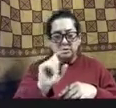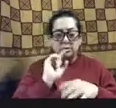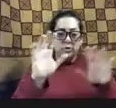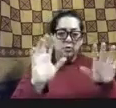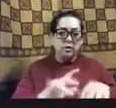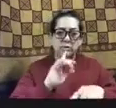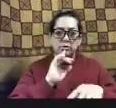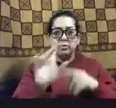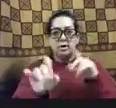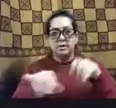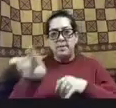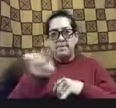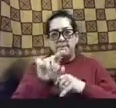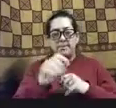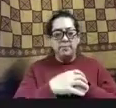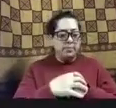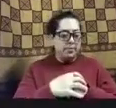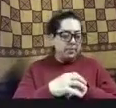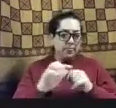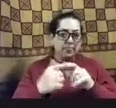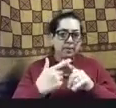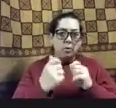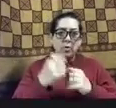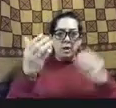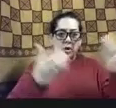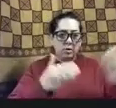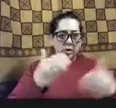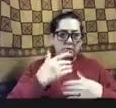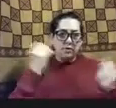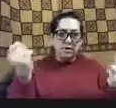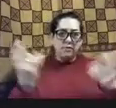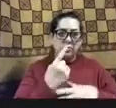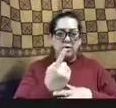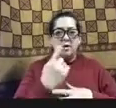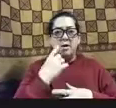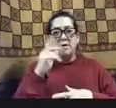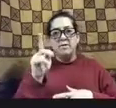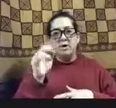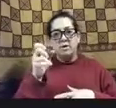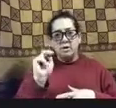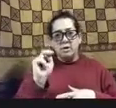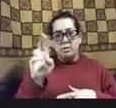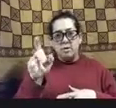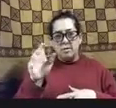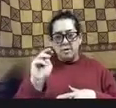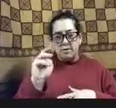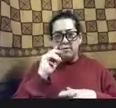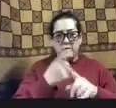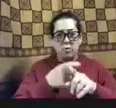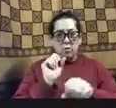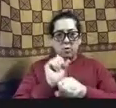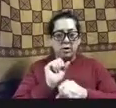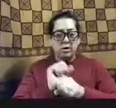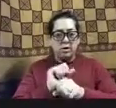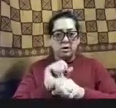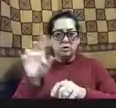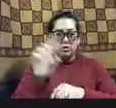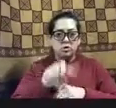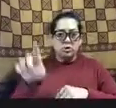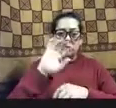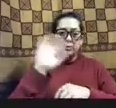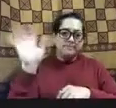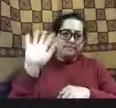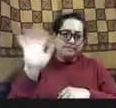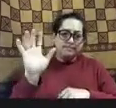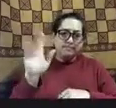sure to ask them. So starting with introductions for everybody, we've got Karin Vardaman from Working Circle. Give us a wave,